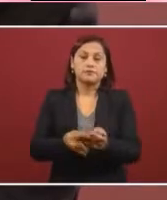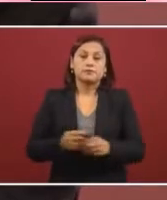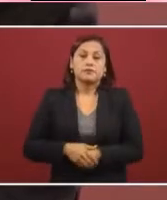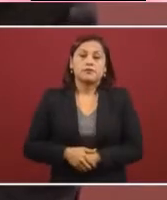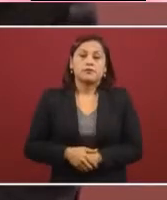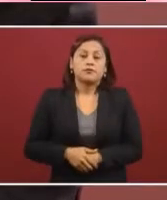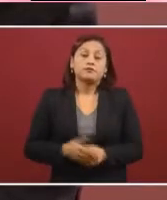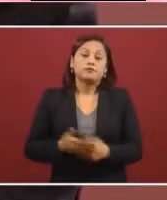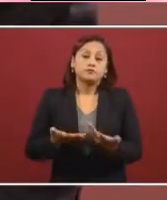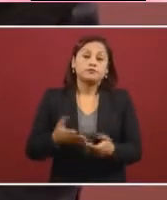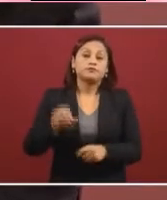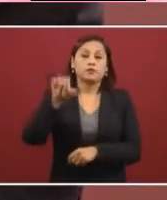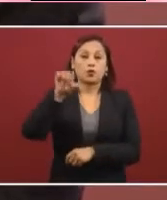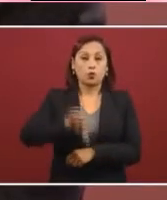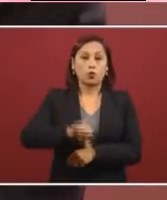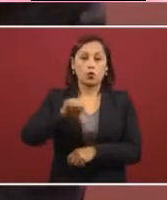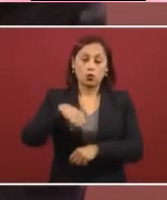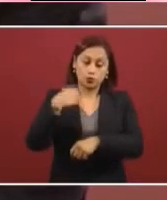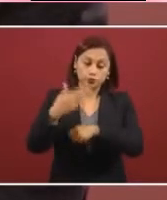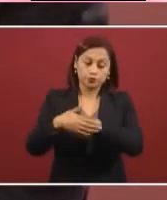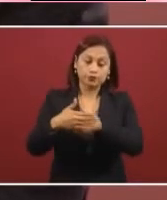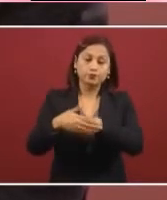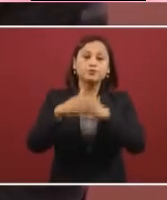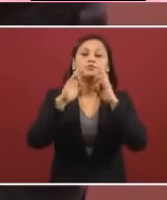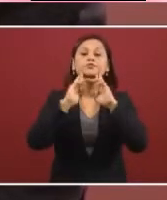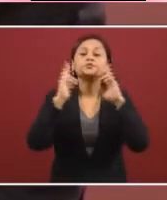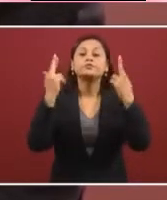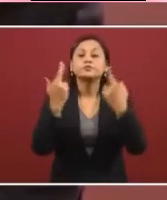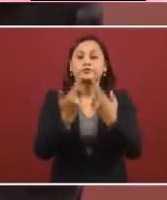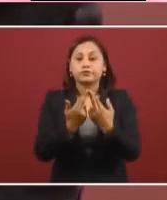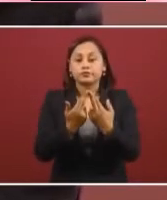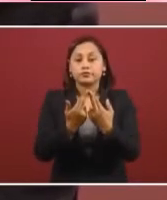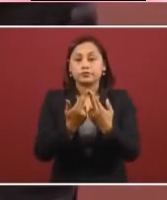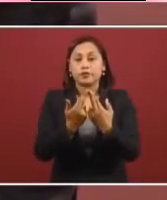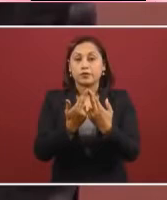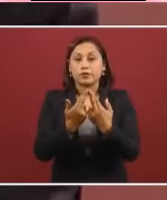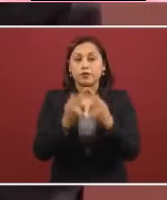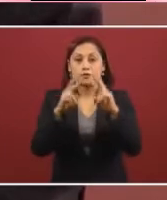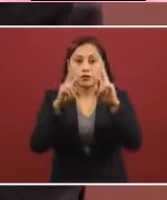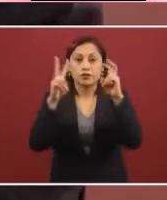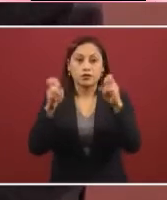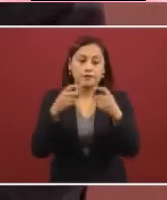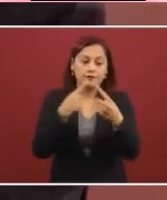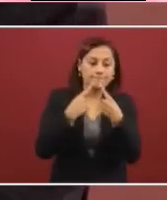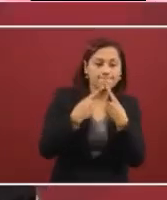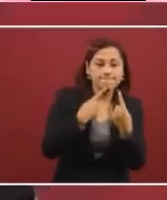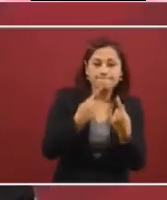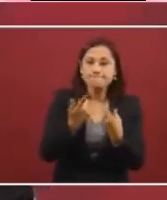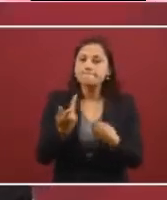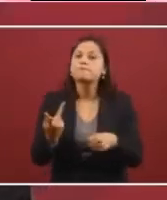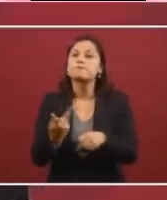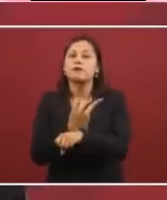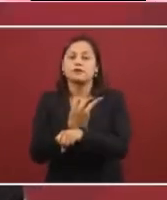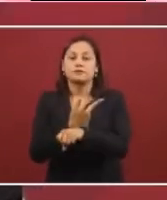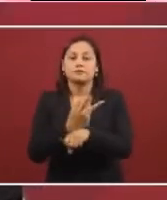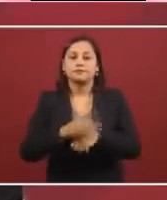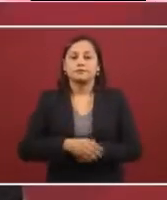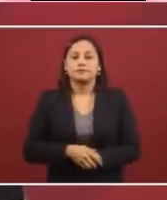tariffs for steel, today we're having a meeting to deal with this matter.